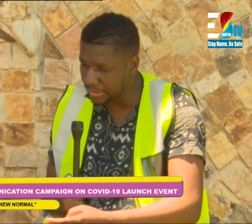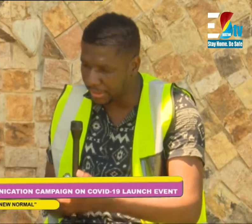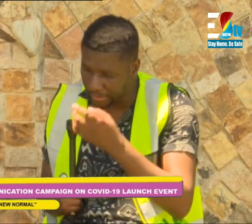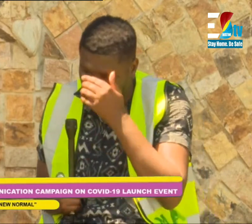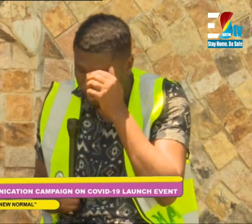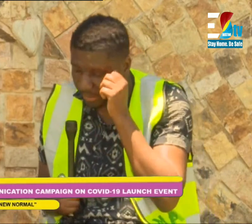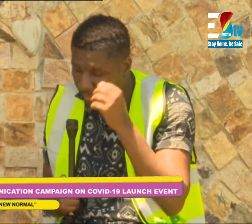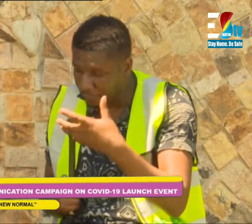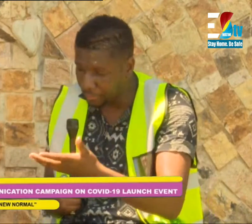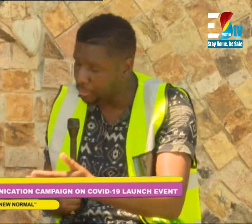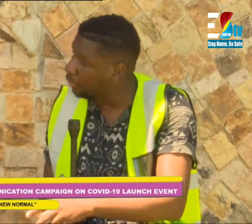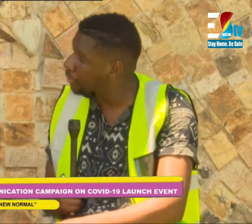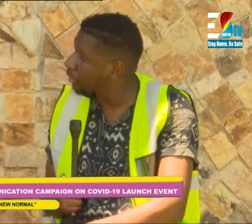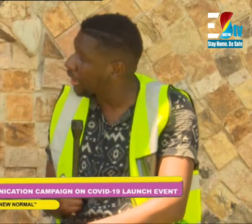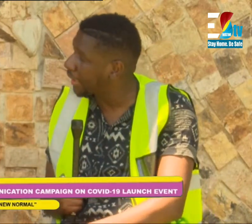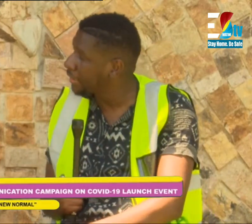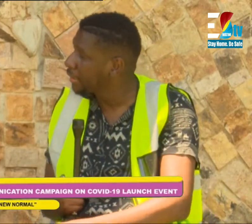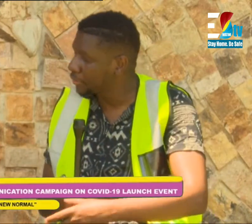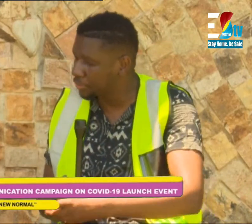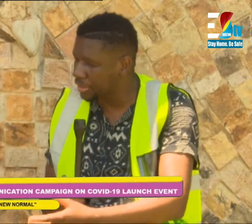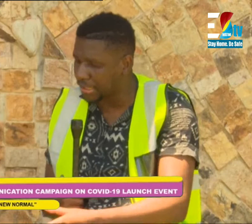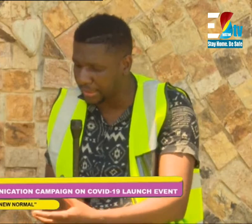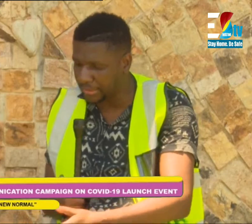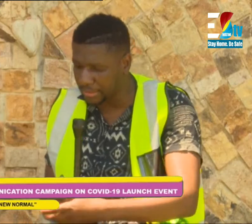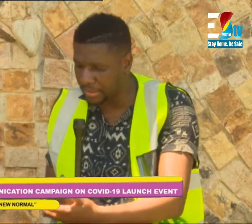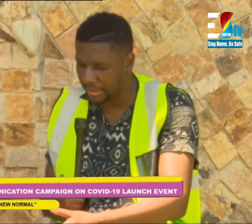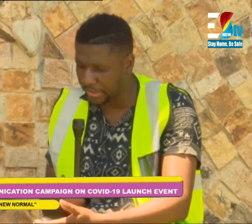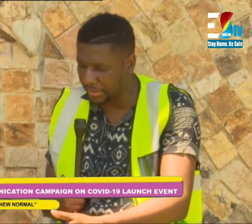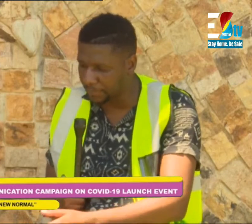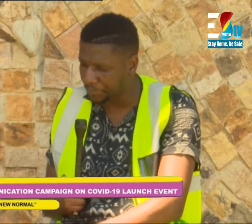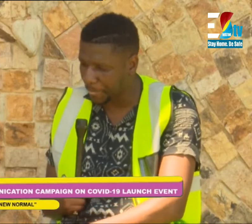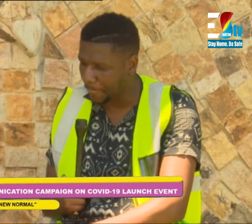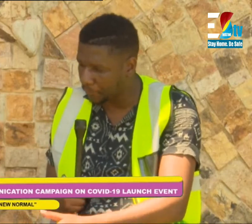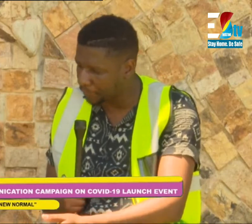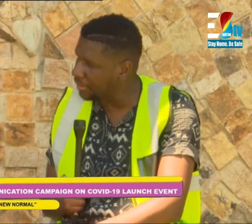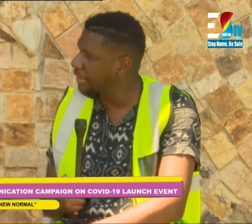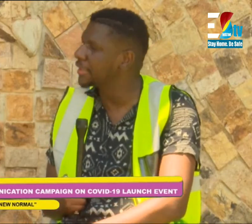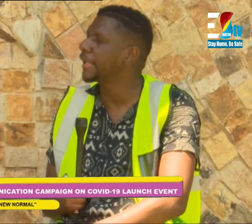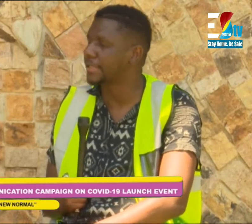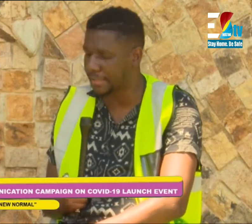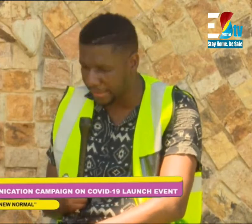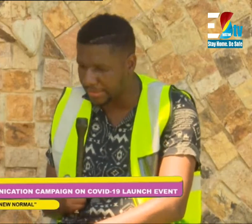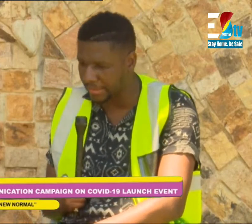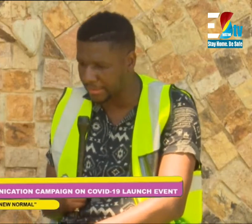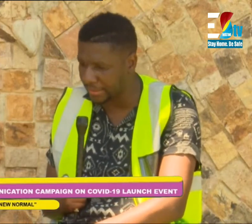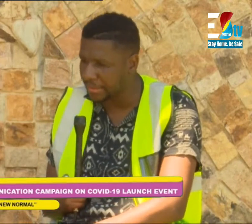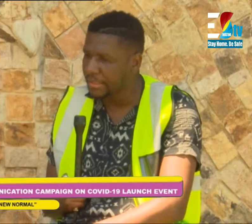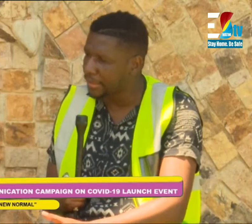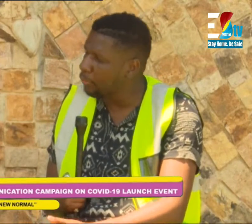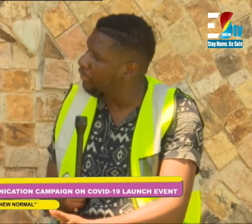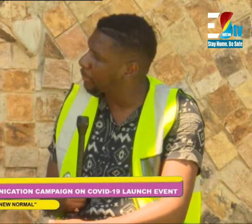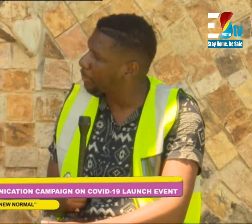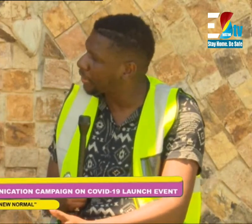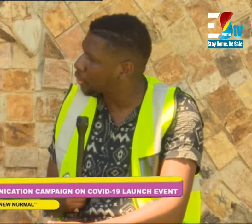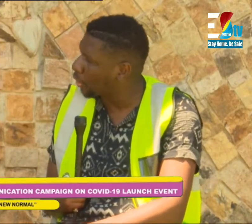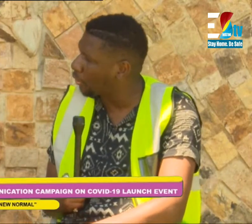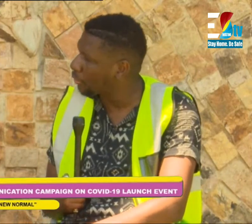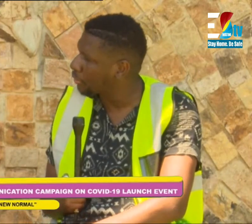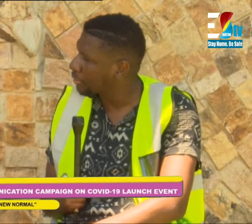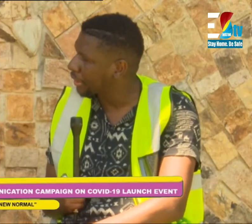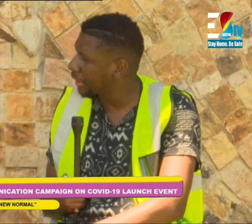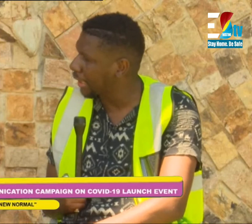these videos online to try and COVID-19 related videos. Exactly. Yeah. Then we have a big